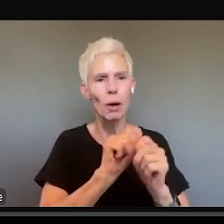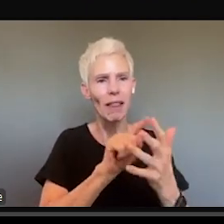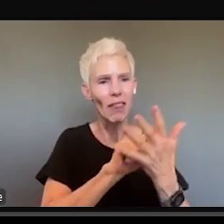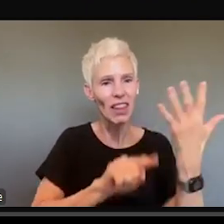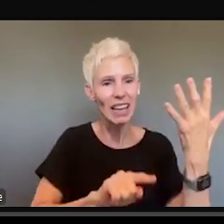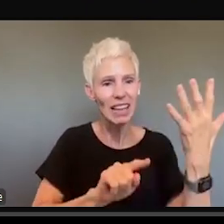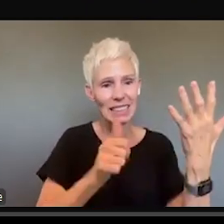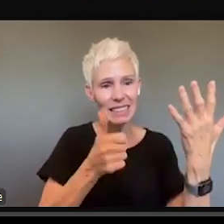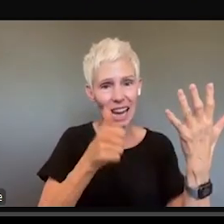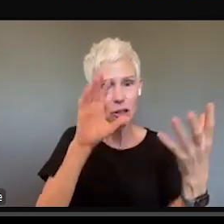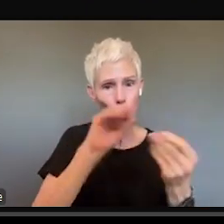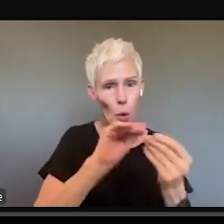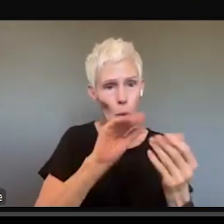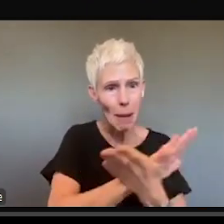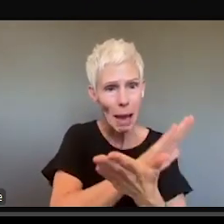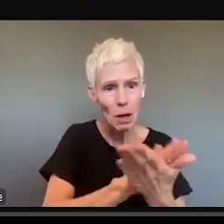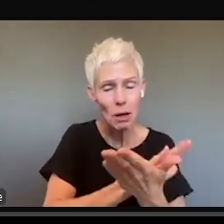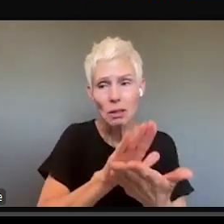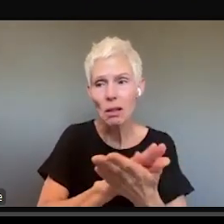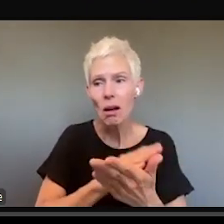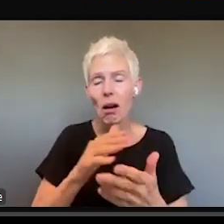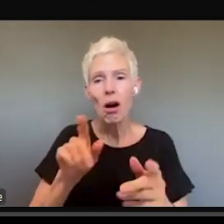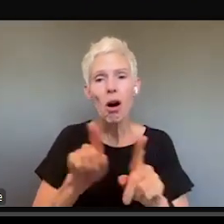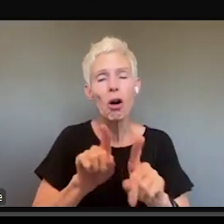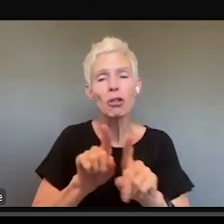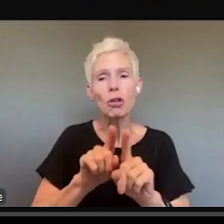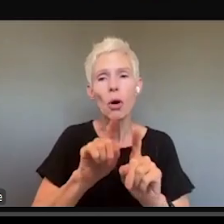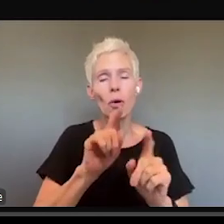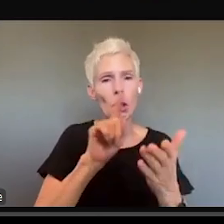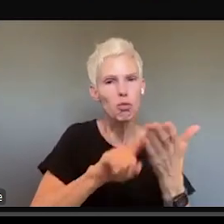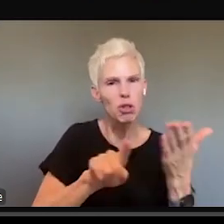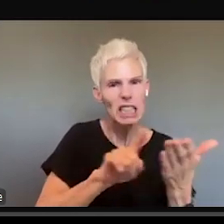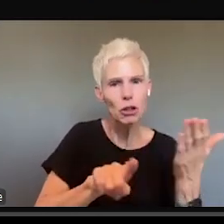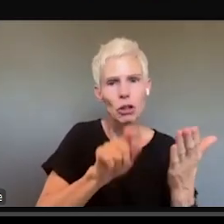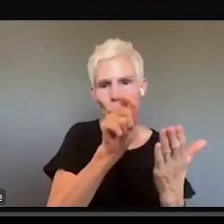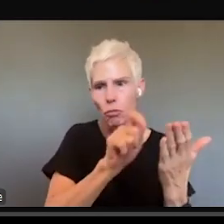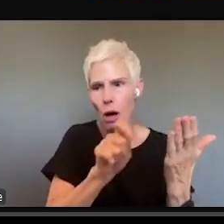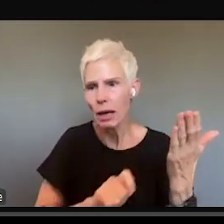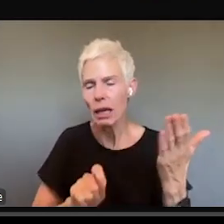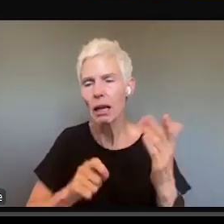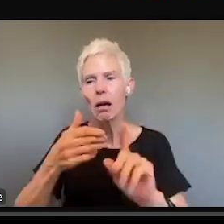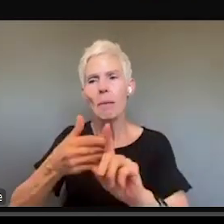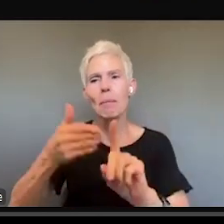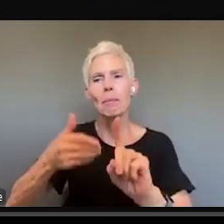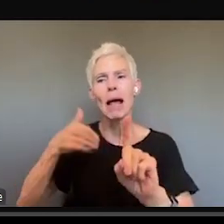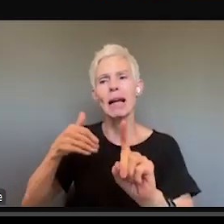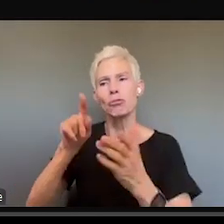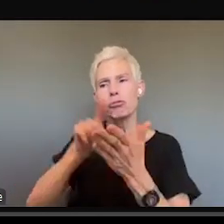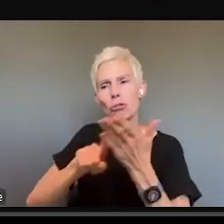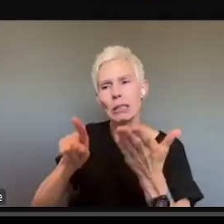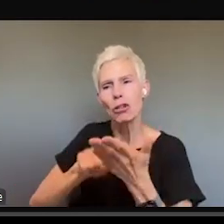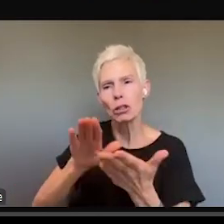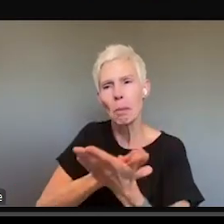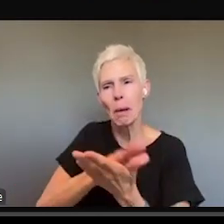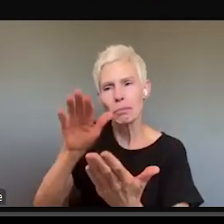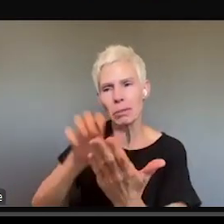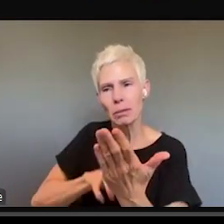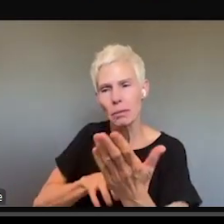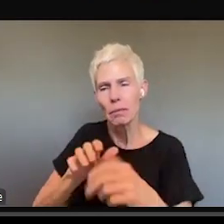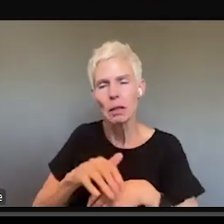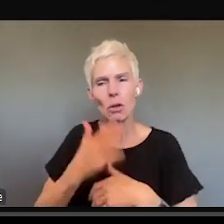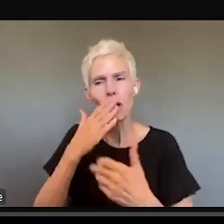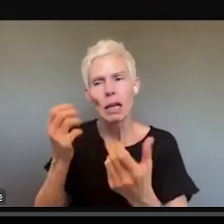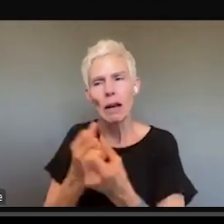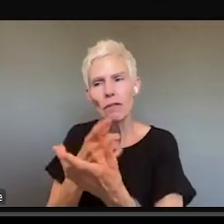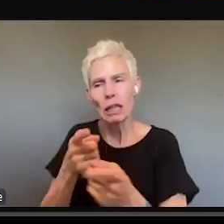past papers. We just really appreciate your expertise, Dr. Peinels, and thank you for everything that you do. We are now